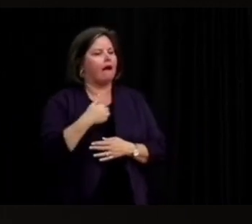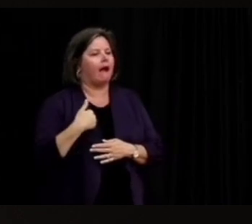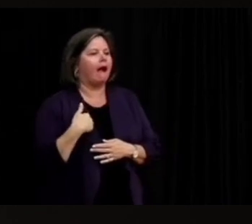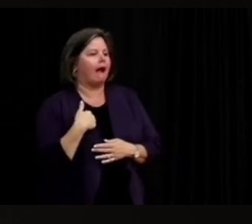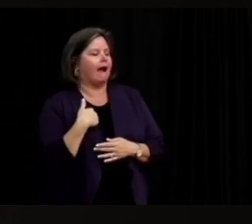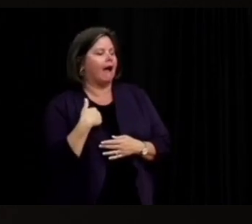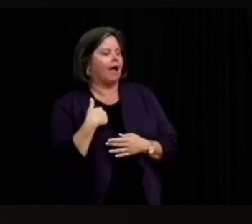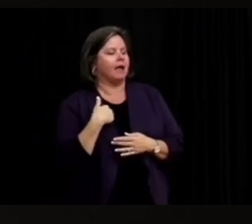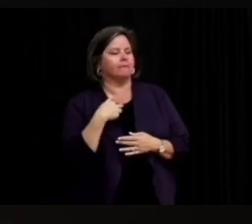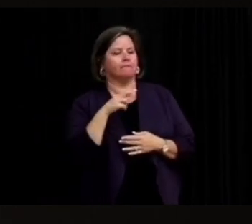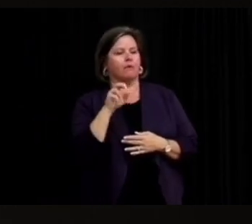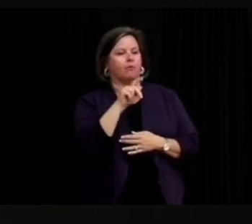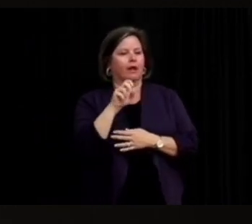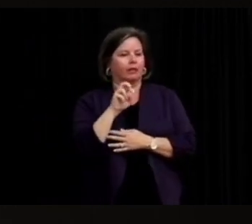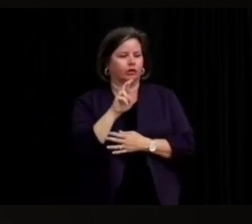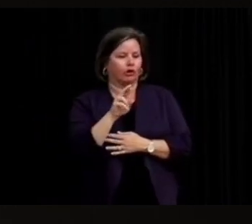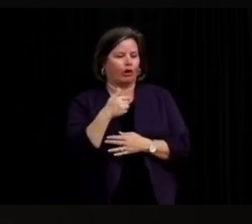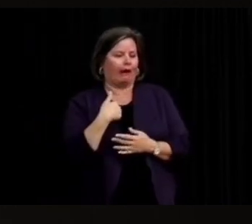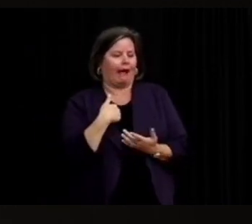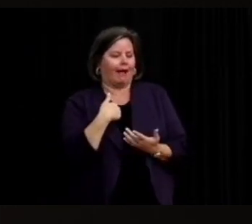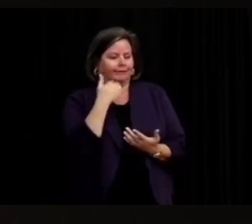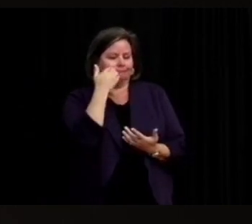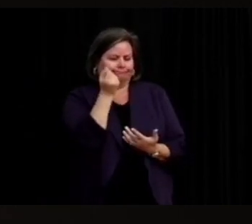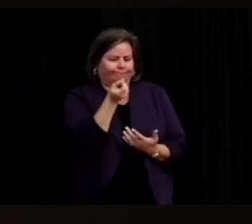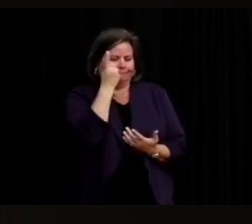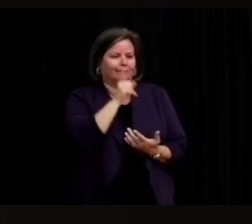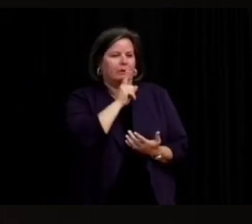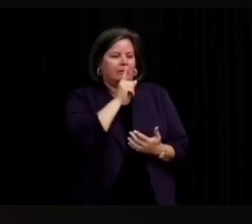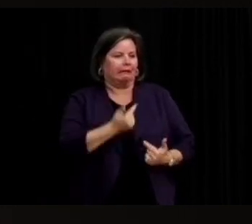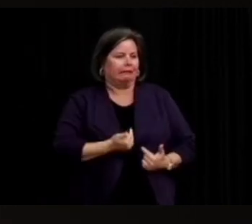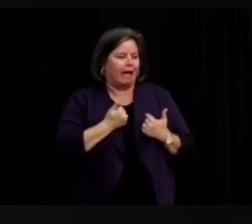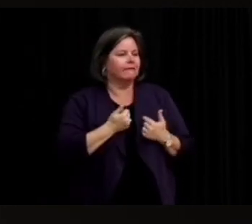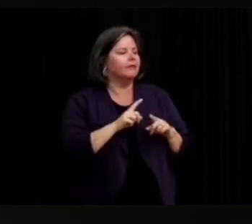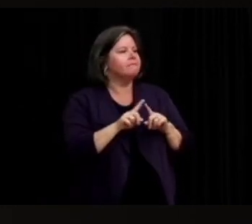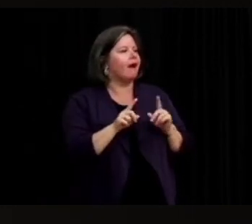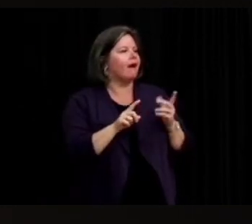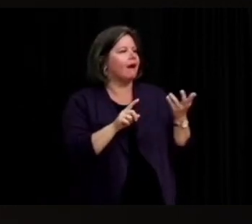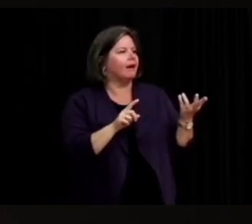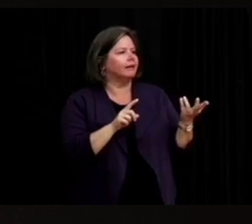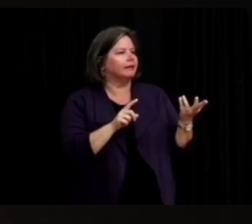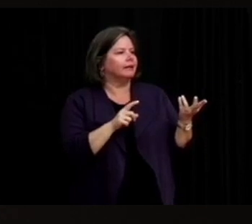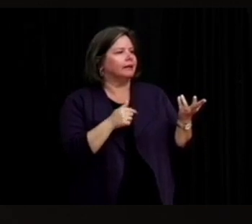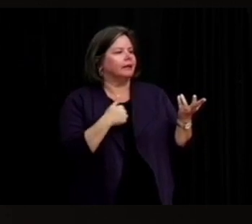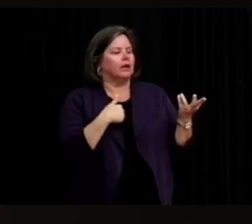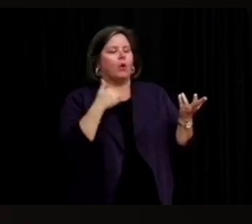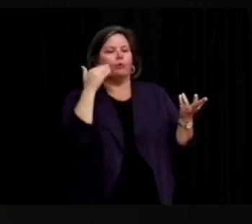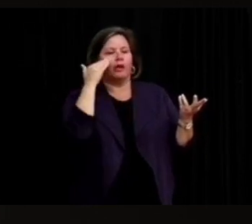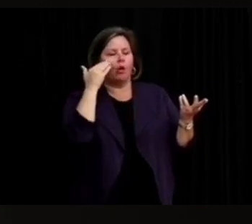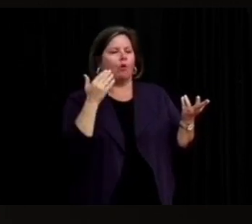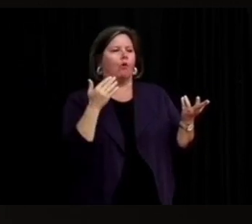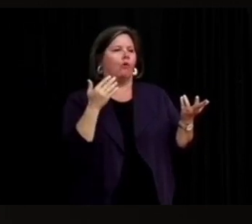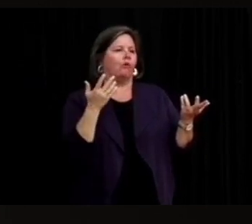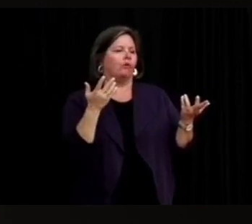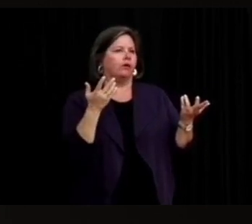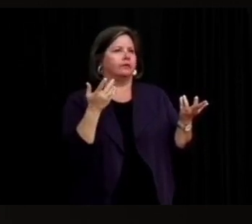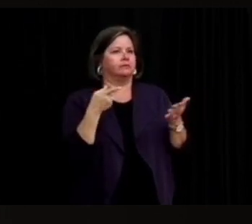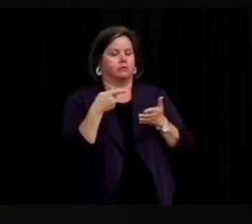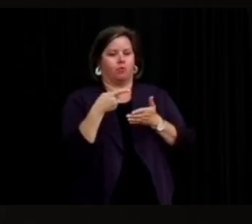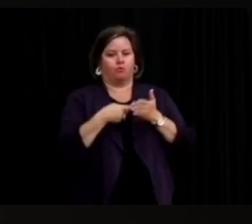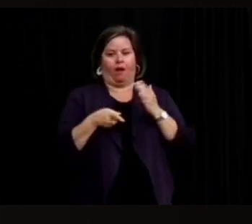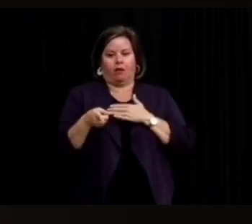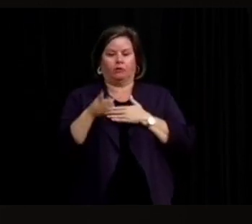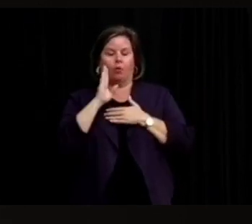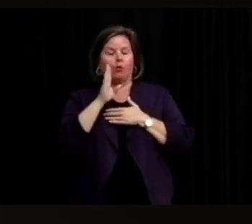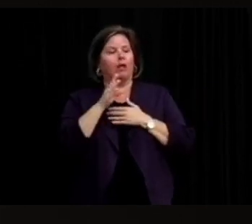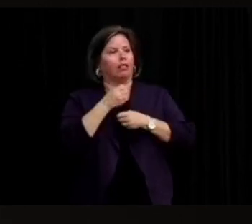going to have you go into buyer representation, which we know might become a problem, might make housing more